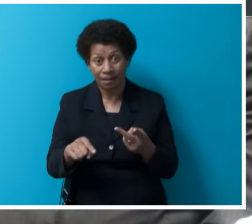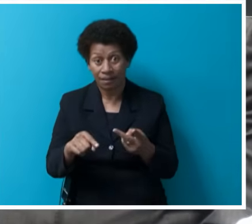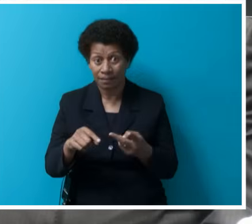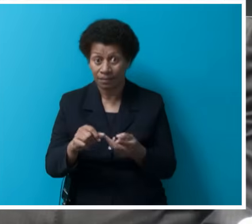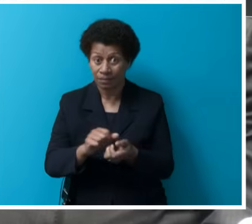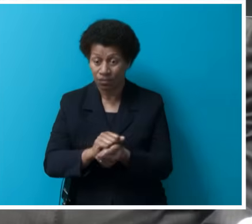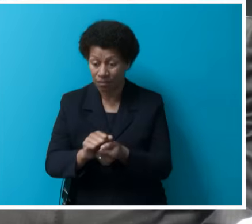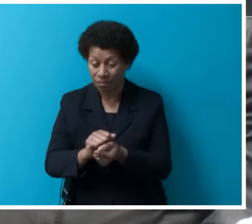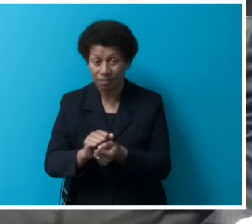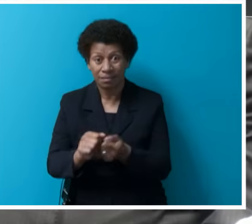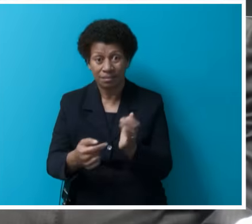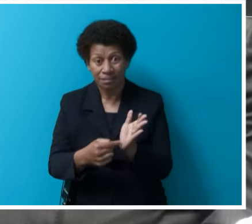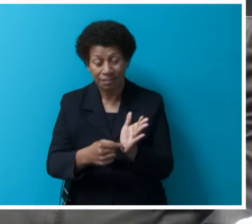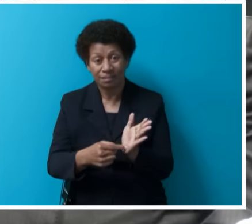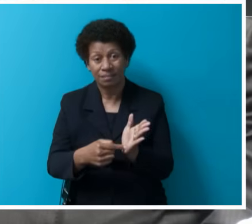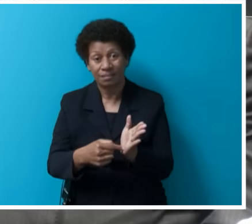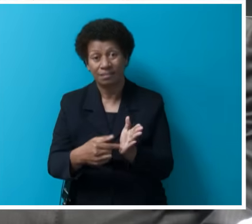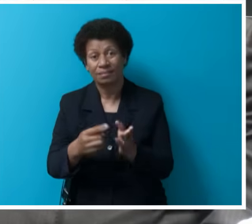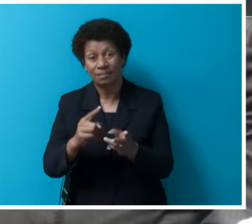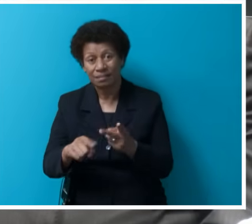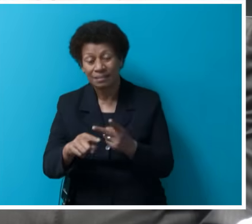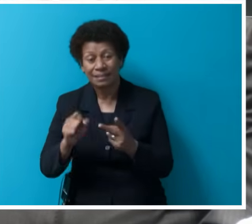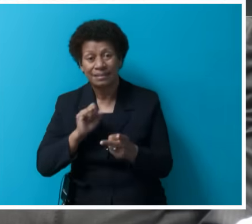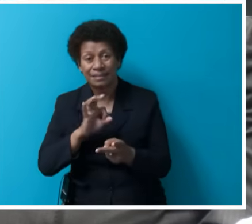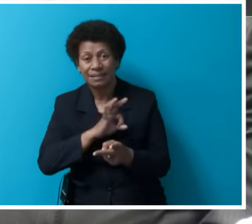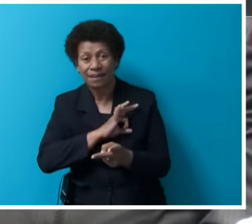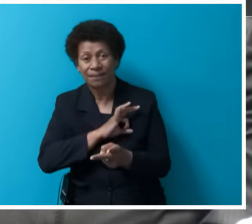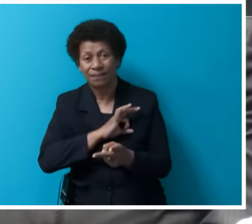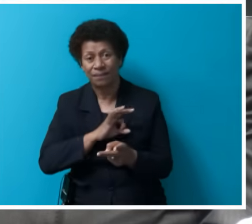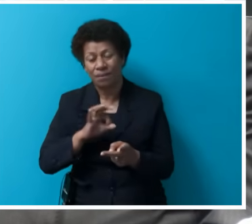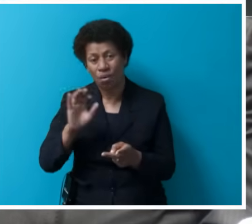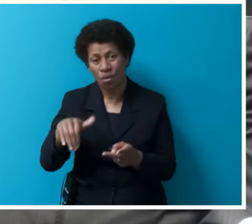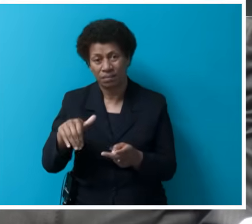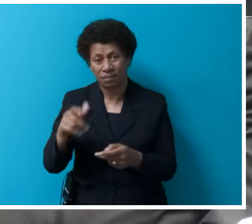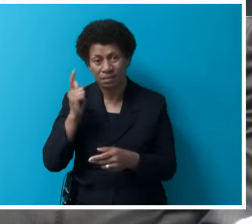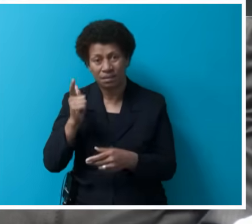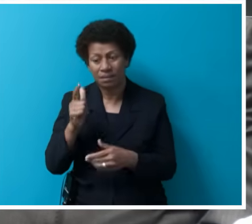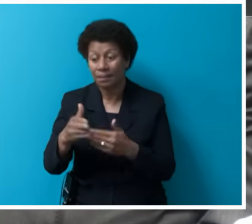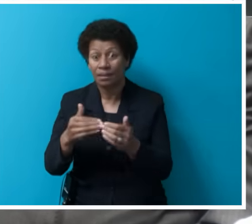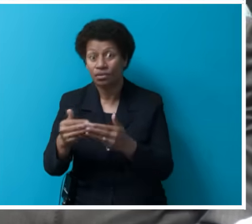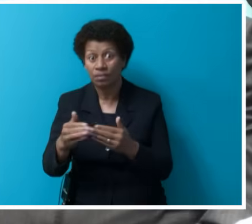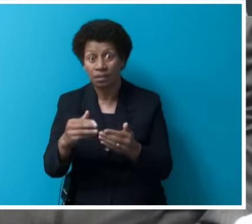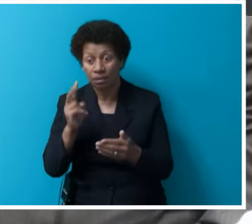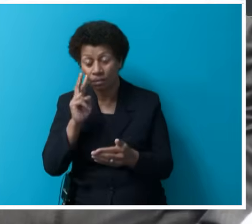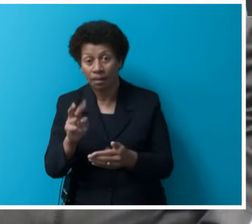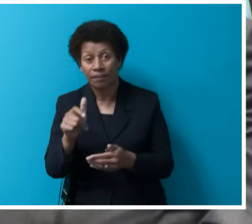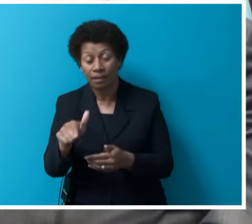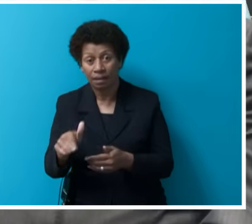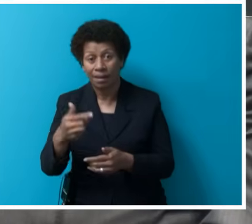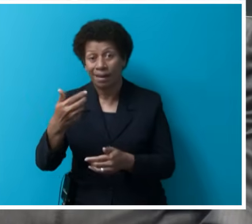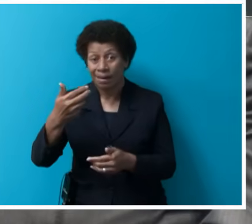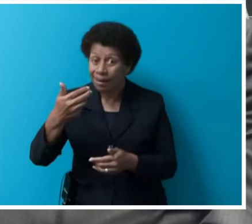the management. 98% of the schools in this country are privately owned by religious organizations, community